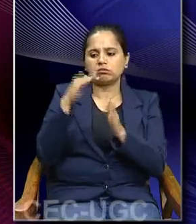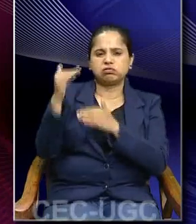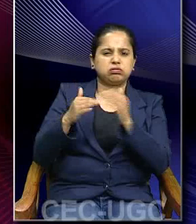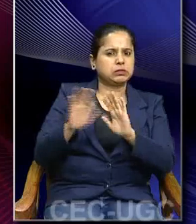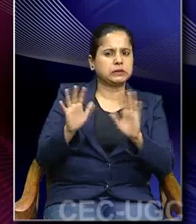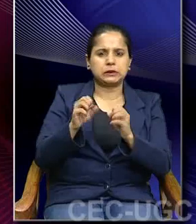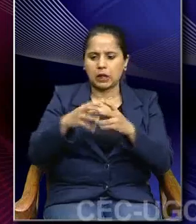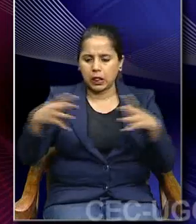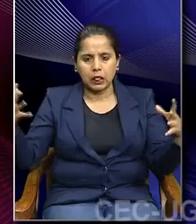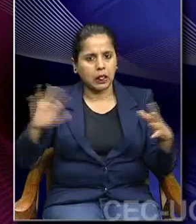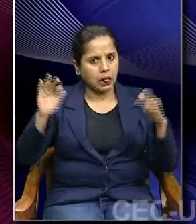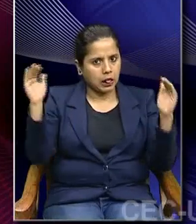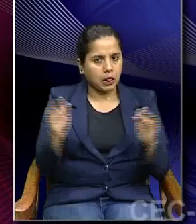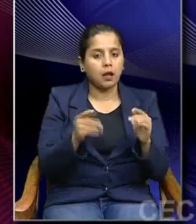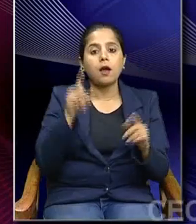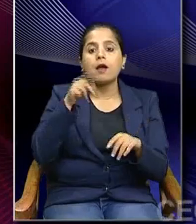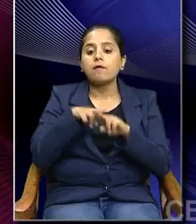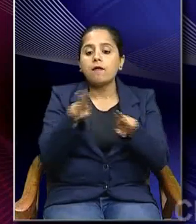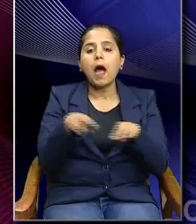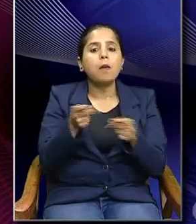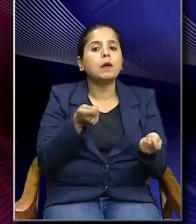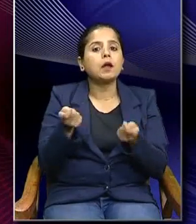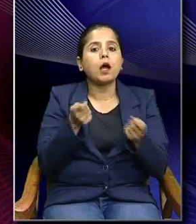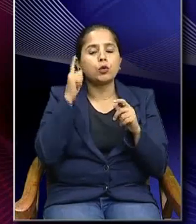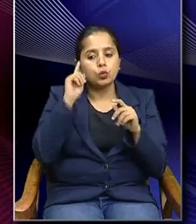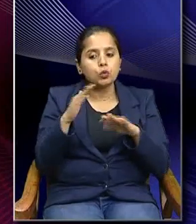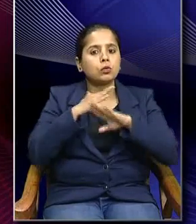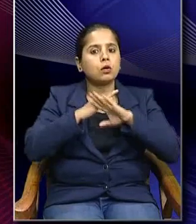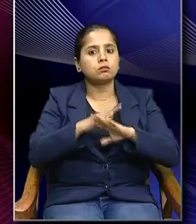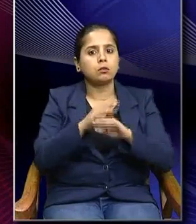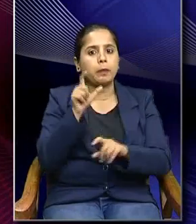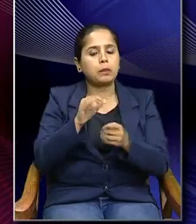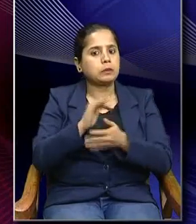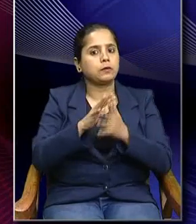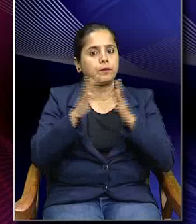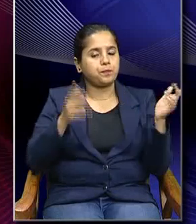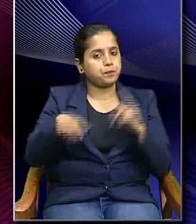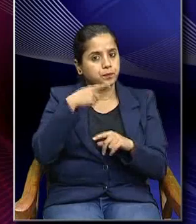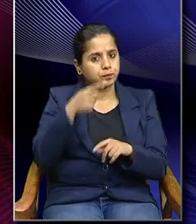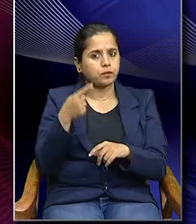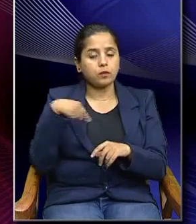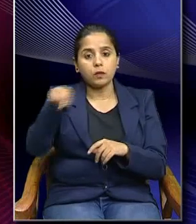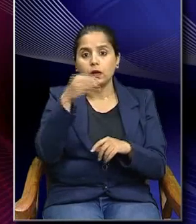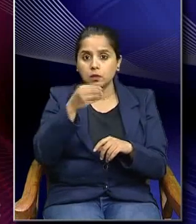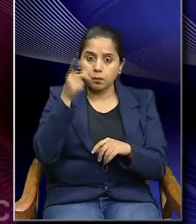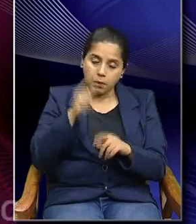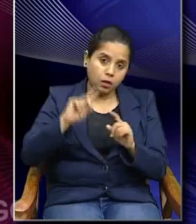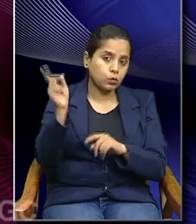The family control measures emphasized on compulsive contraceptive